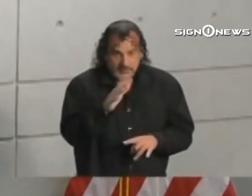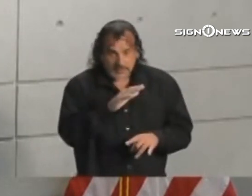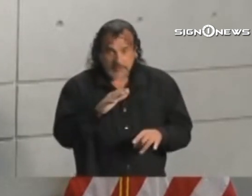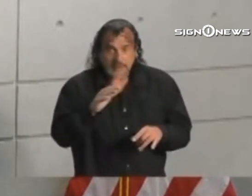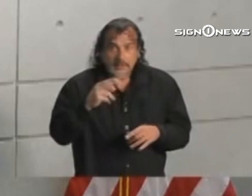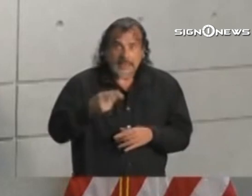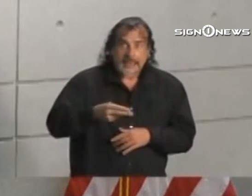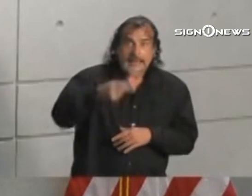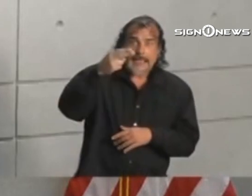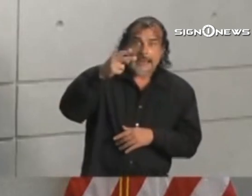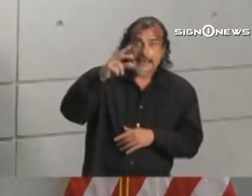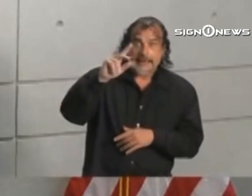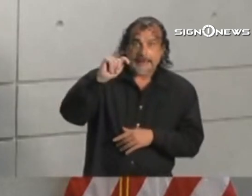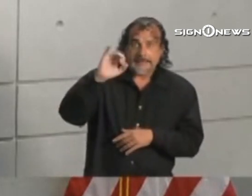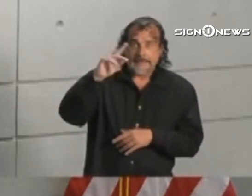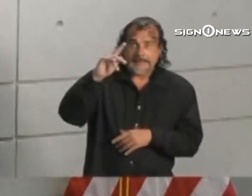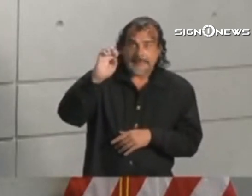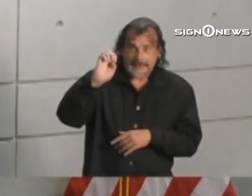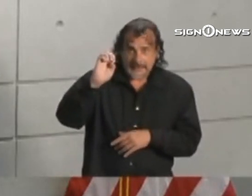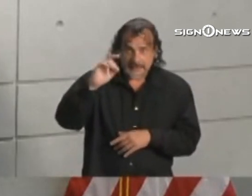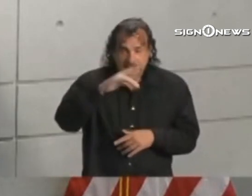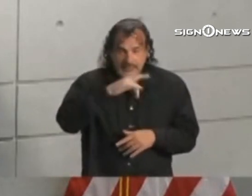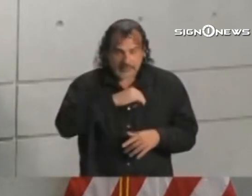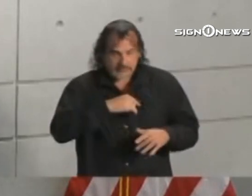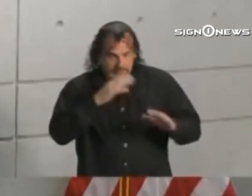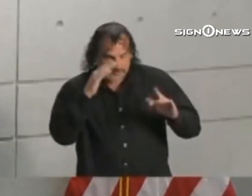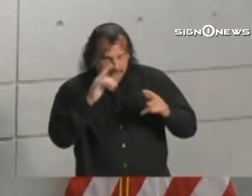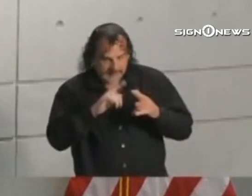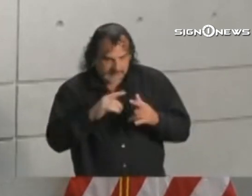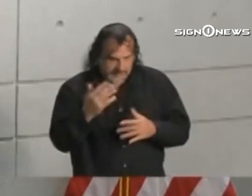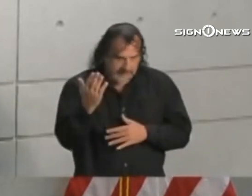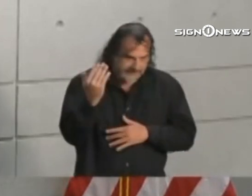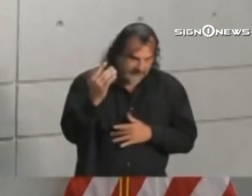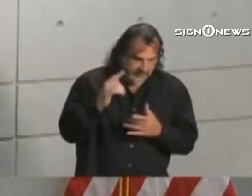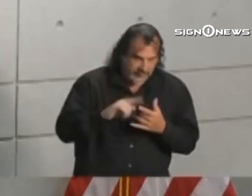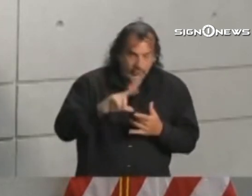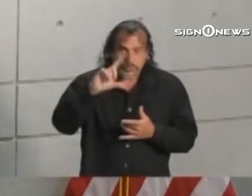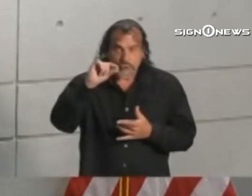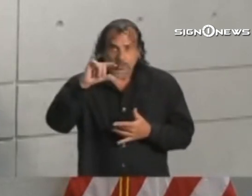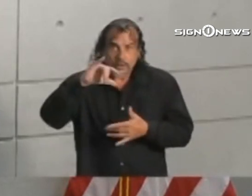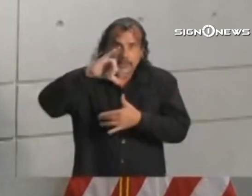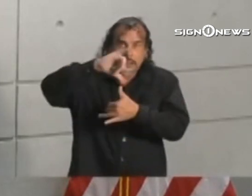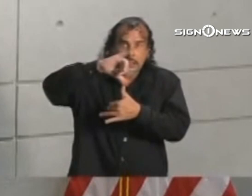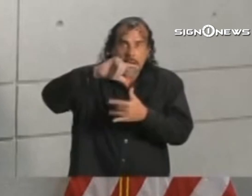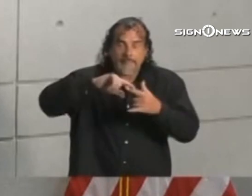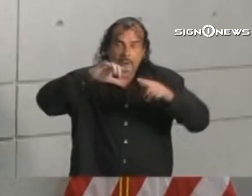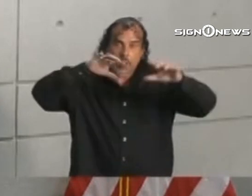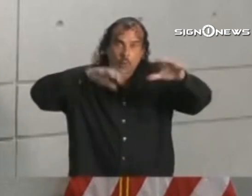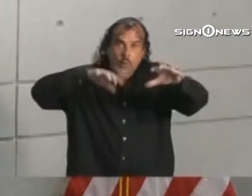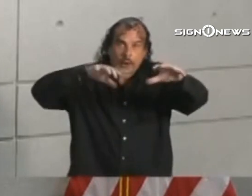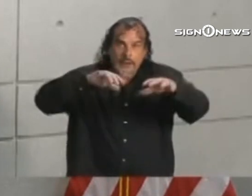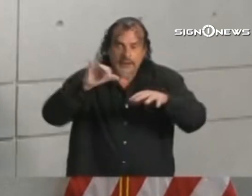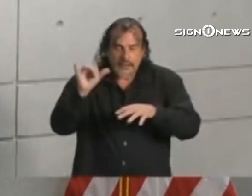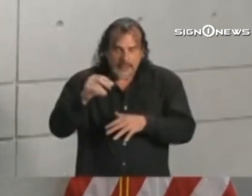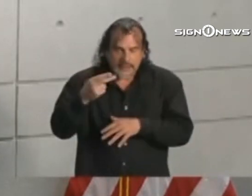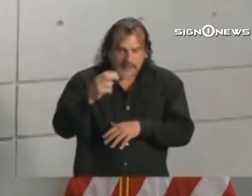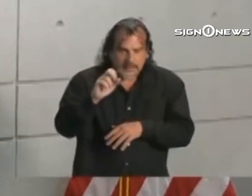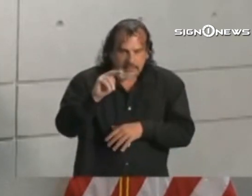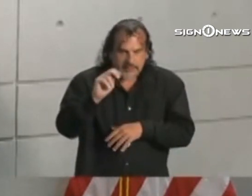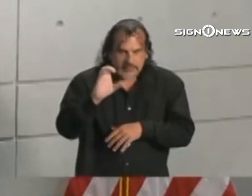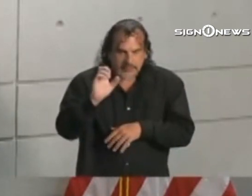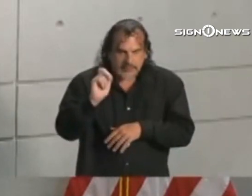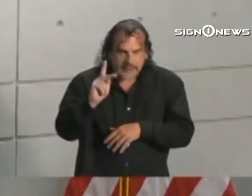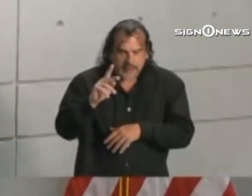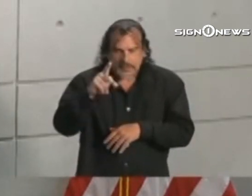tide, and if we continue to expect between 15 and 20 inches of rain for certain areas like Hancock County and